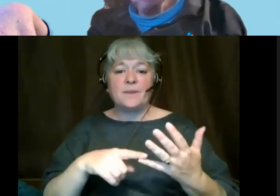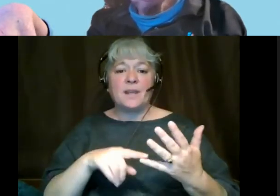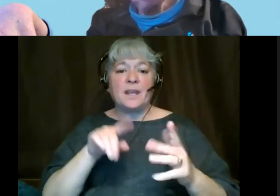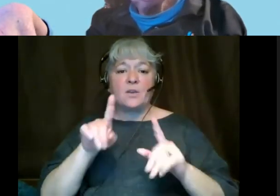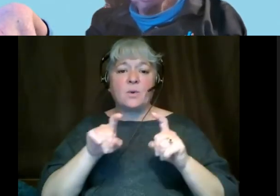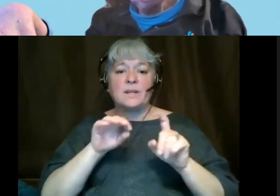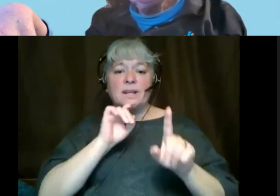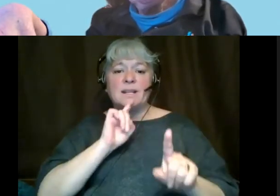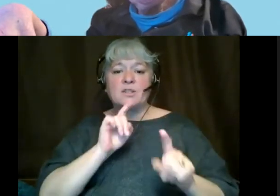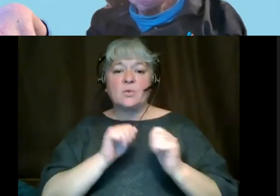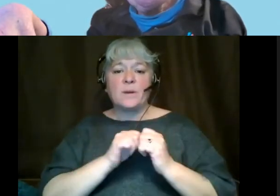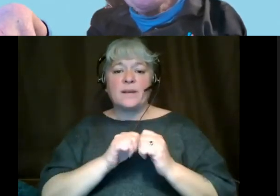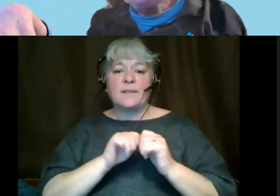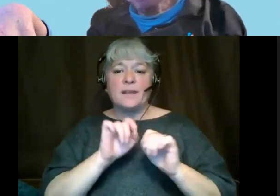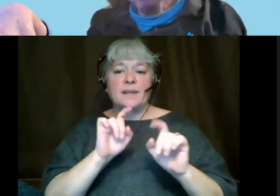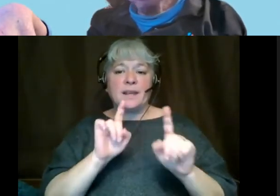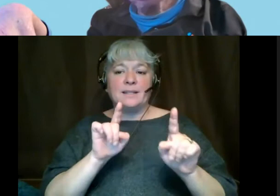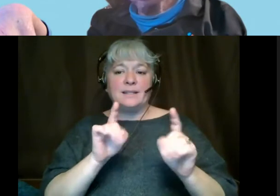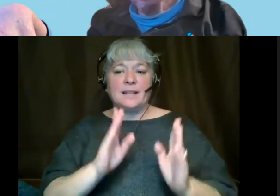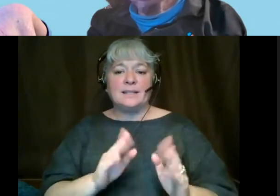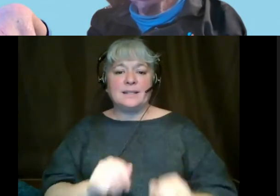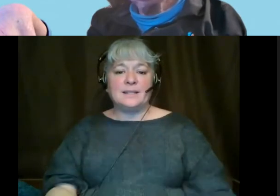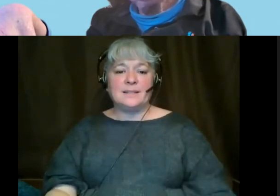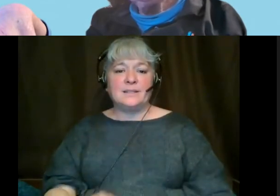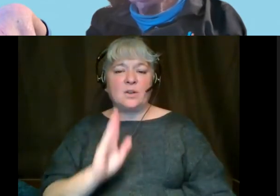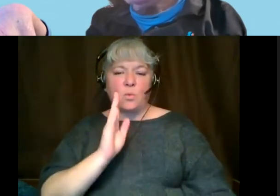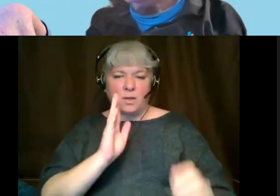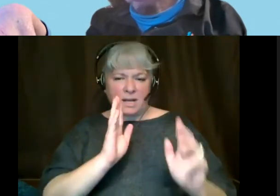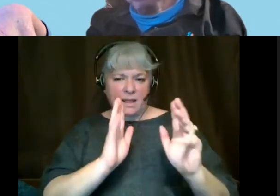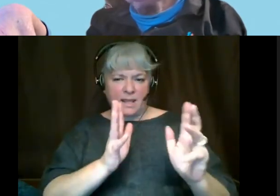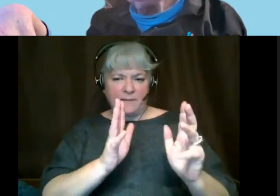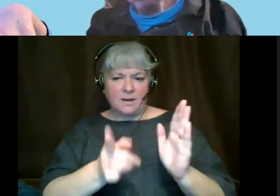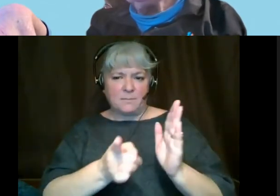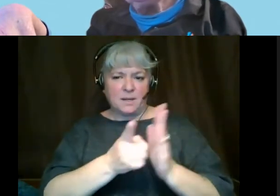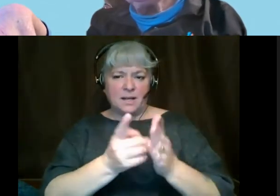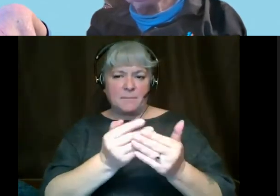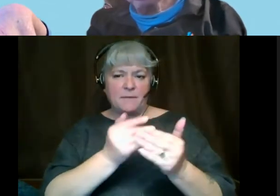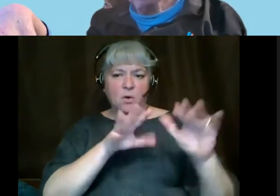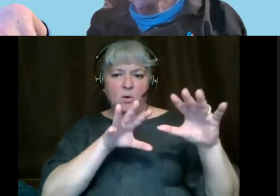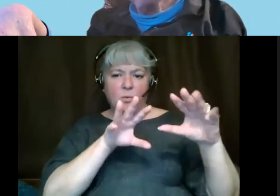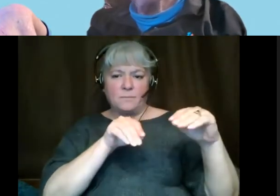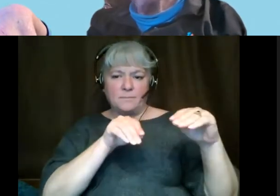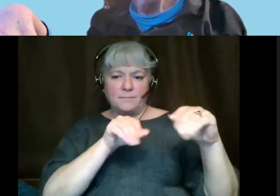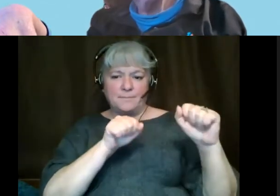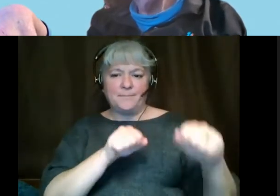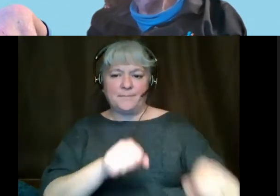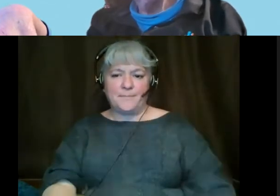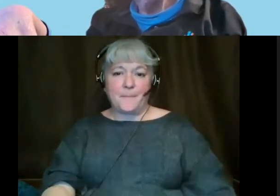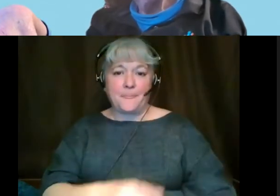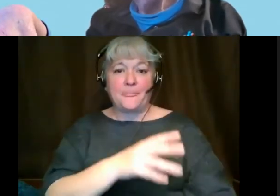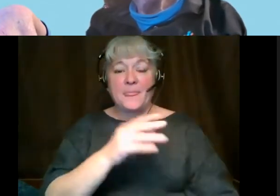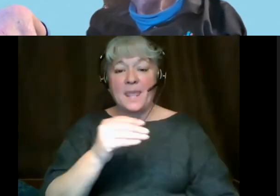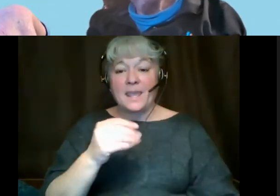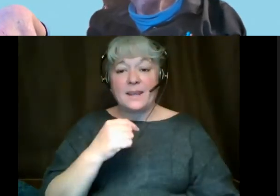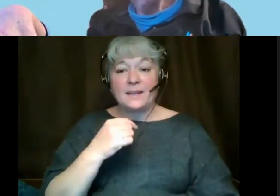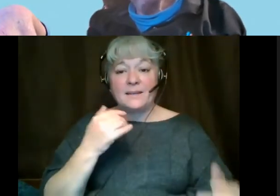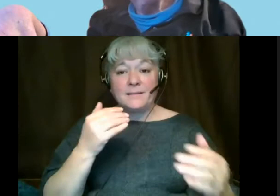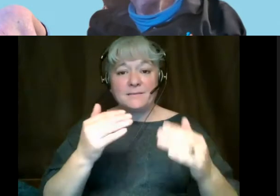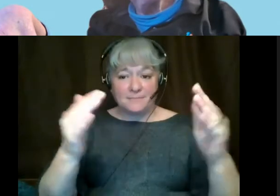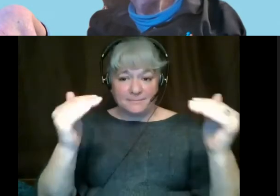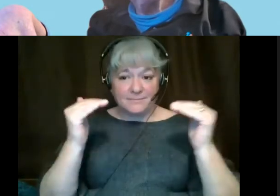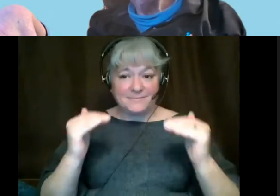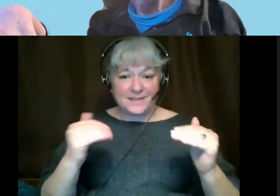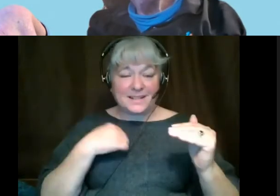attendees. So we'll leave that up here for just a minute before we shut that down. And what I'm going to do next,